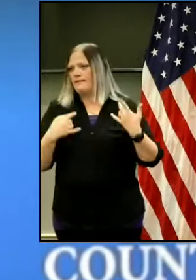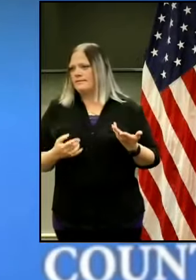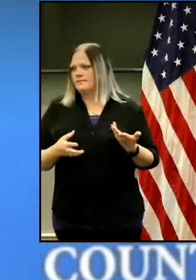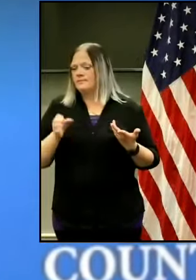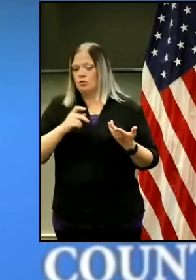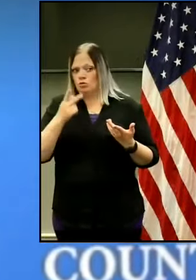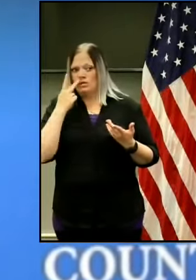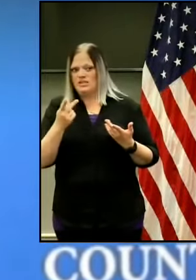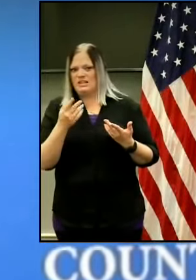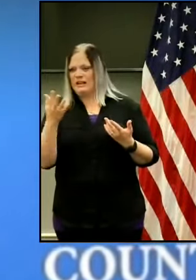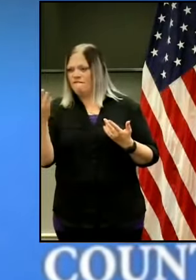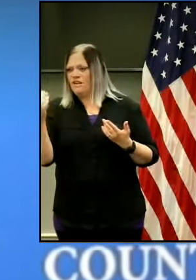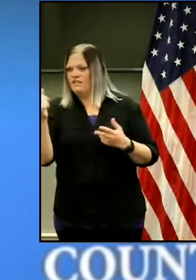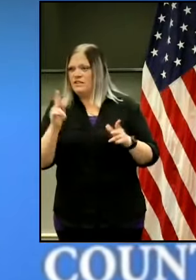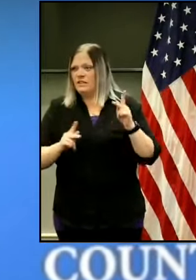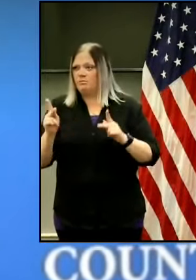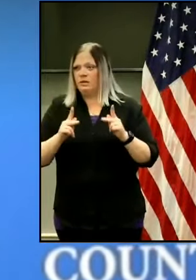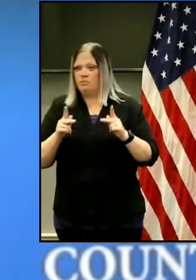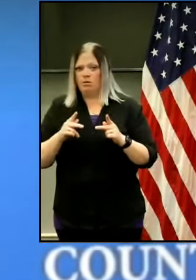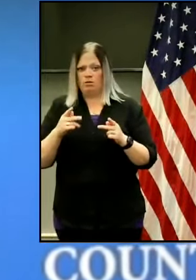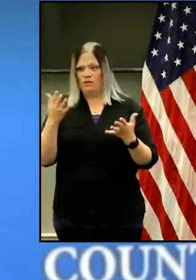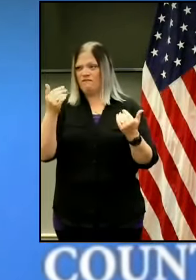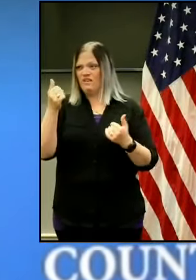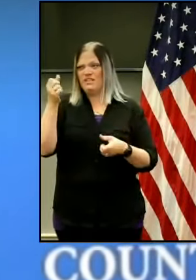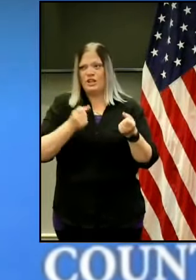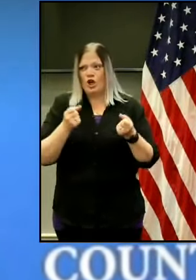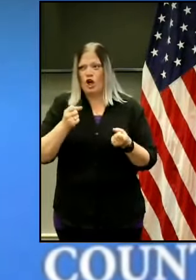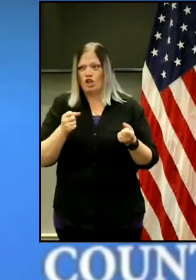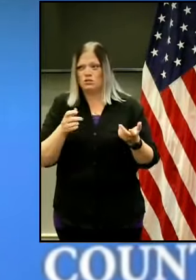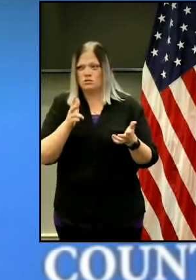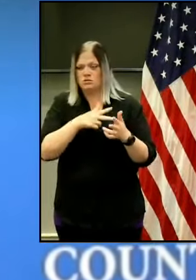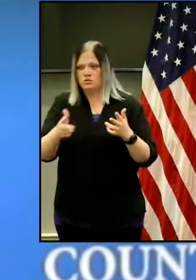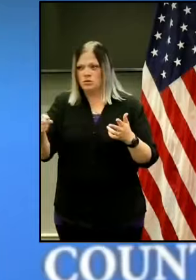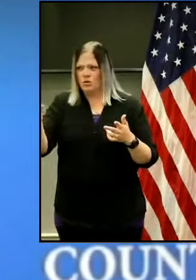you can see there's 15 individuals there and there's 15 cars in the parking lot. So